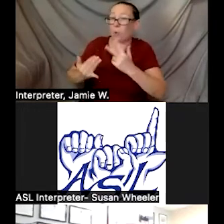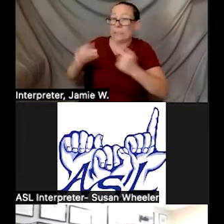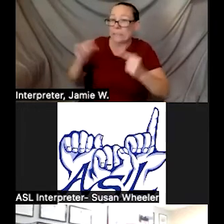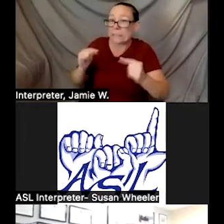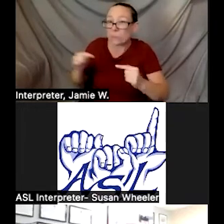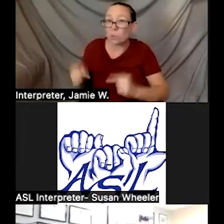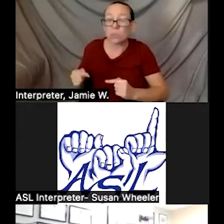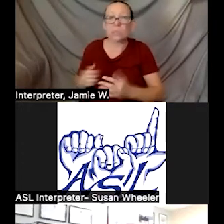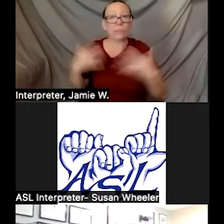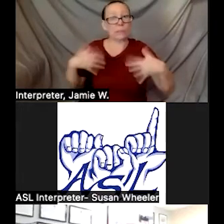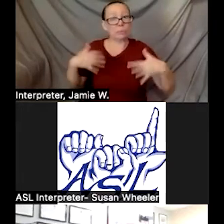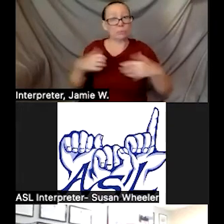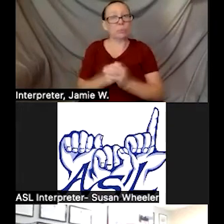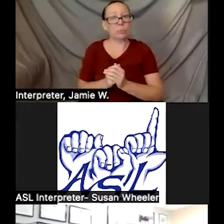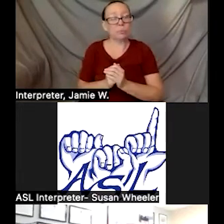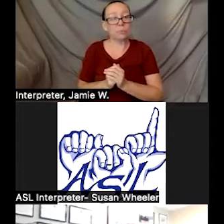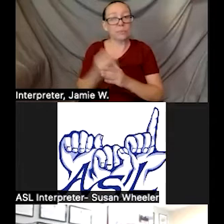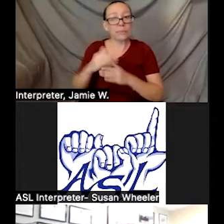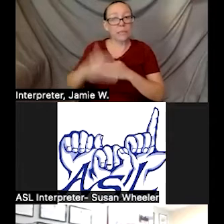Next, please.